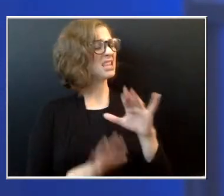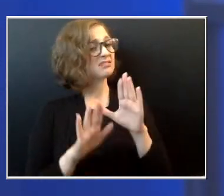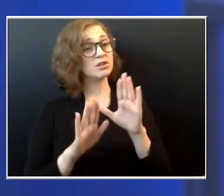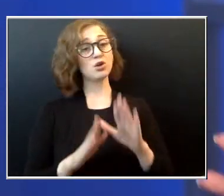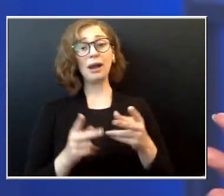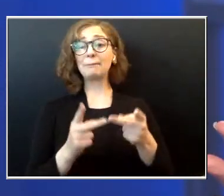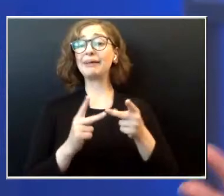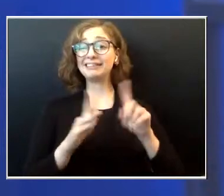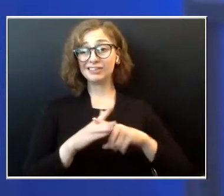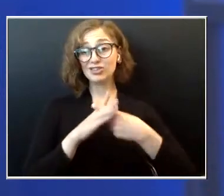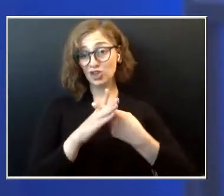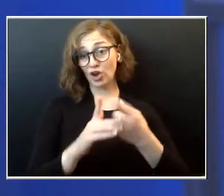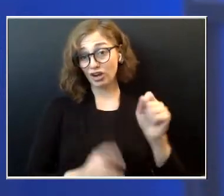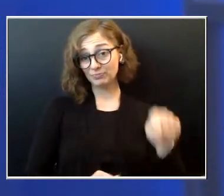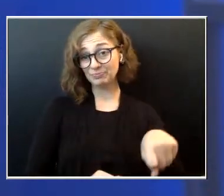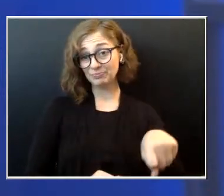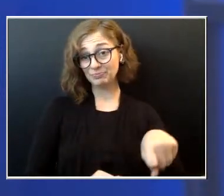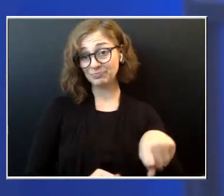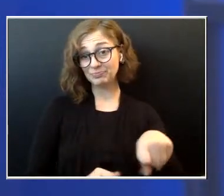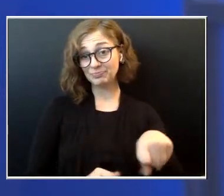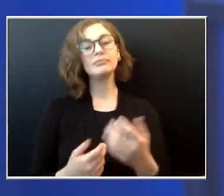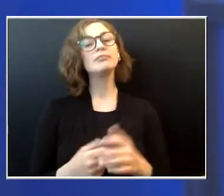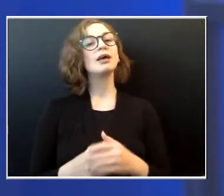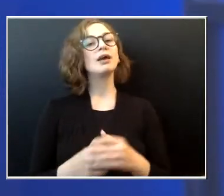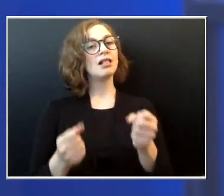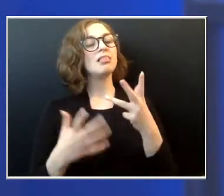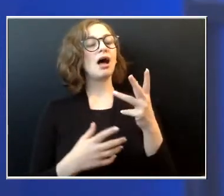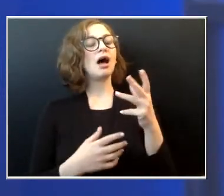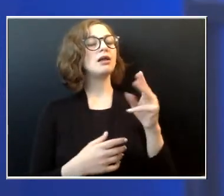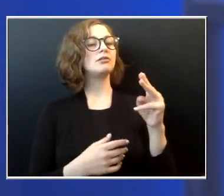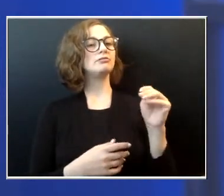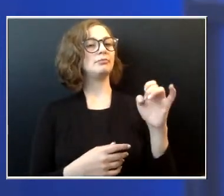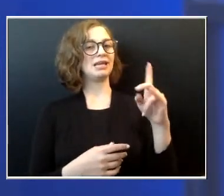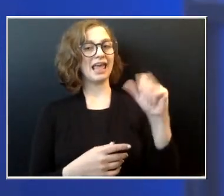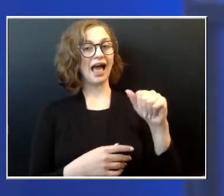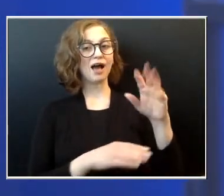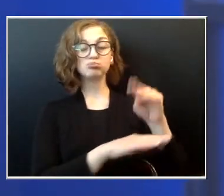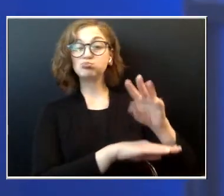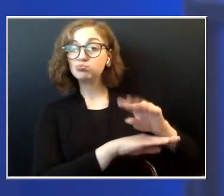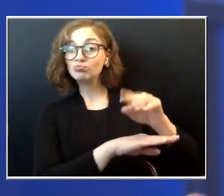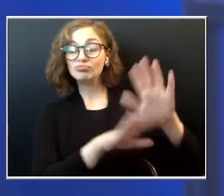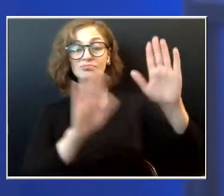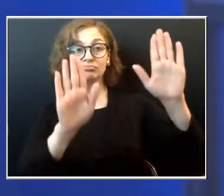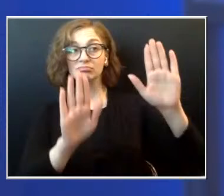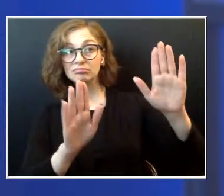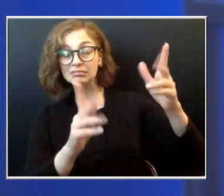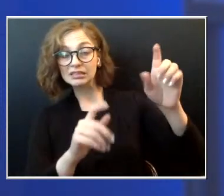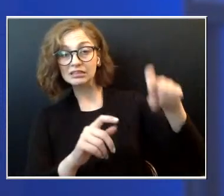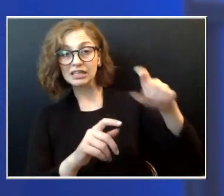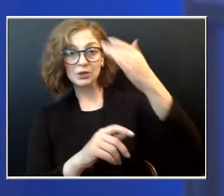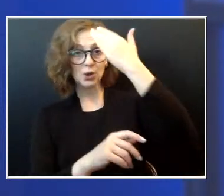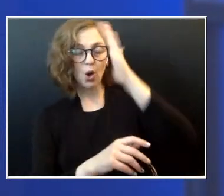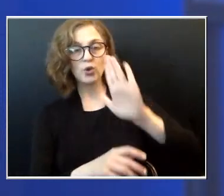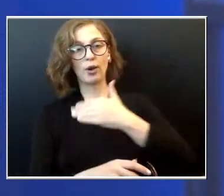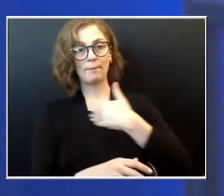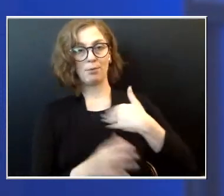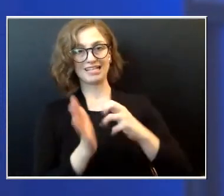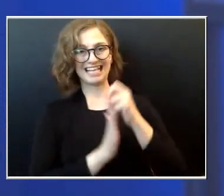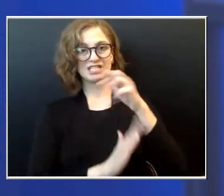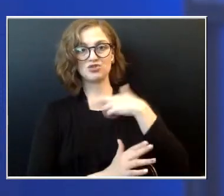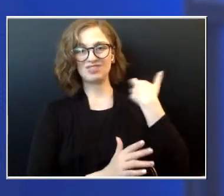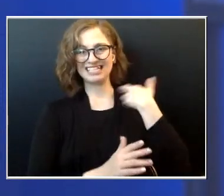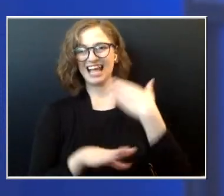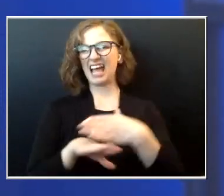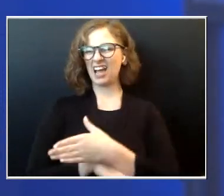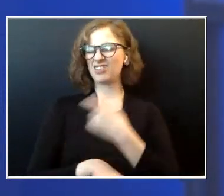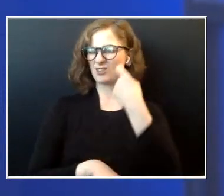to get interested in. There's been a lot in the media about knowing your breast cancer risk after a celebrity recently talked about knowing her risk of breast